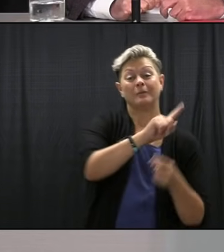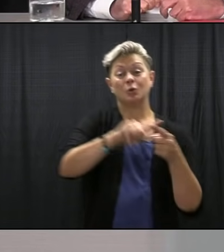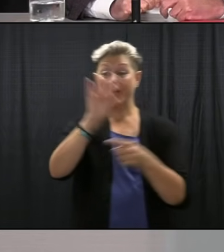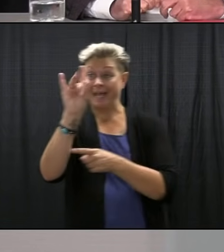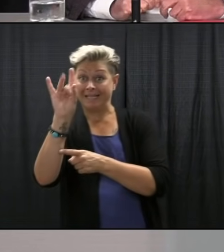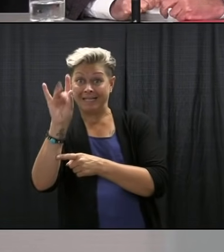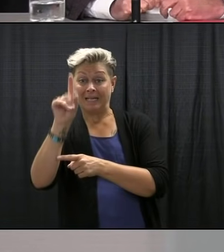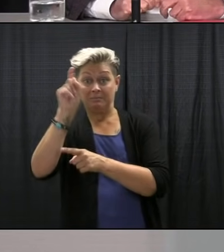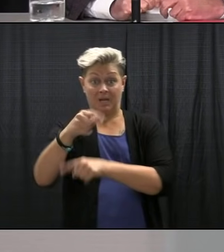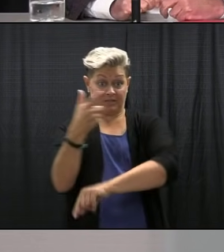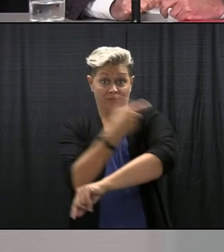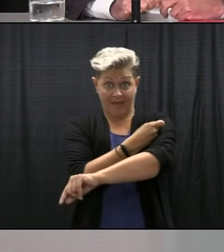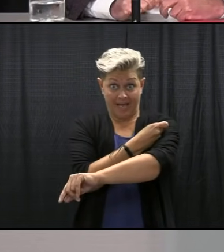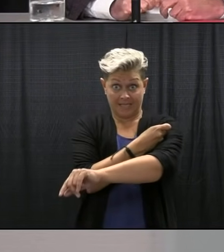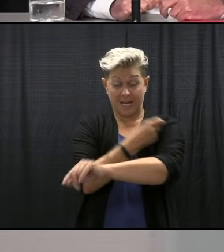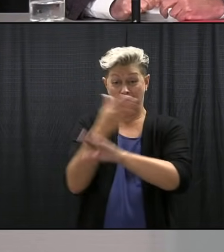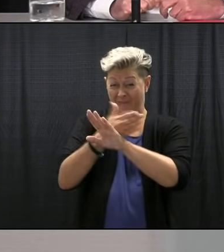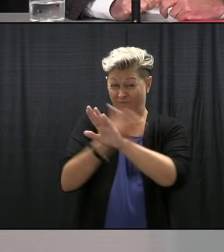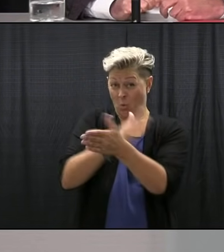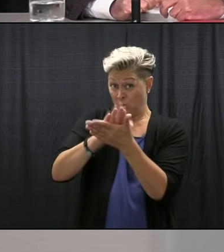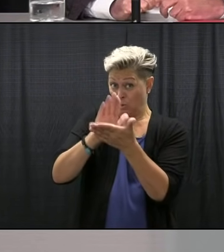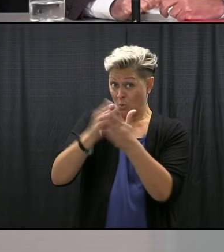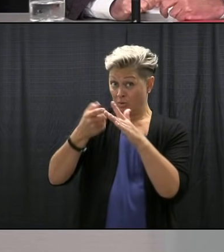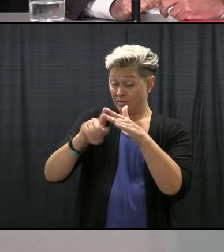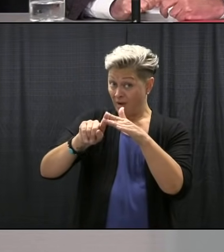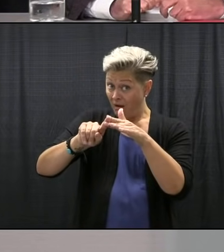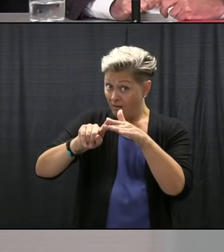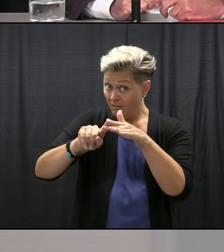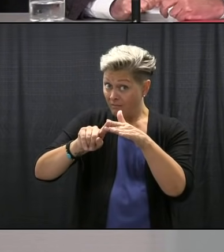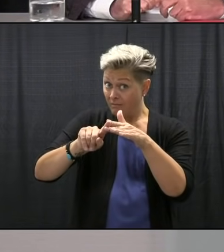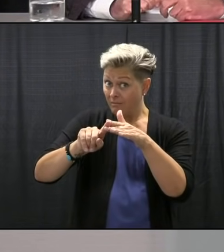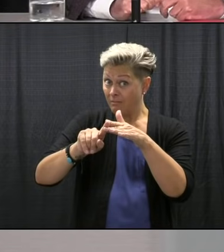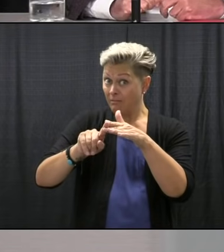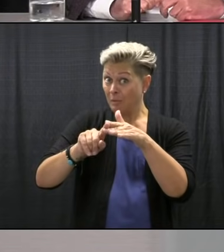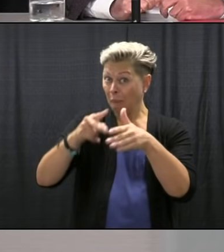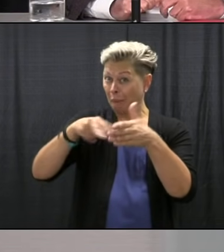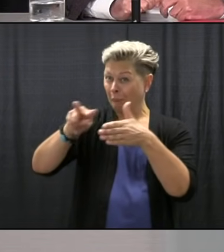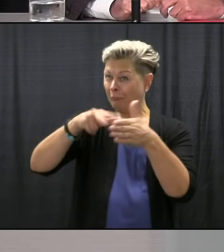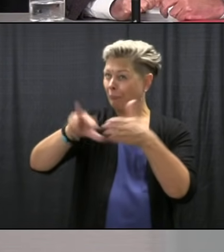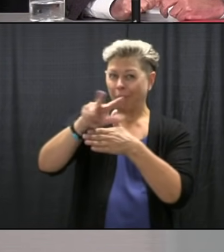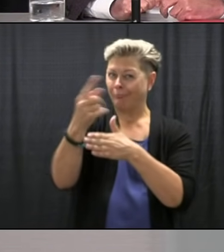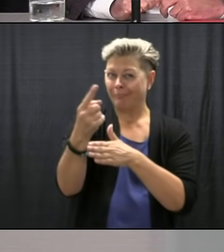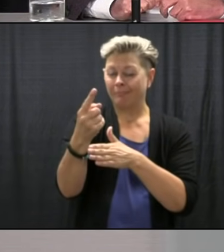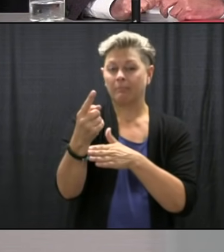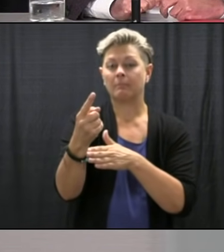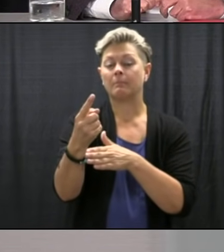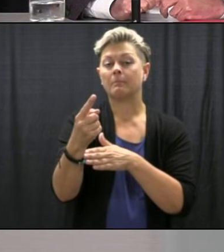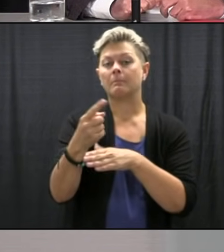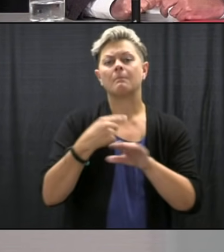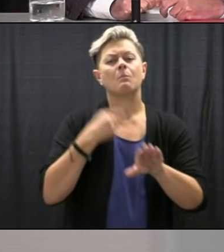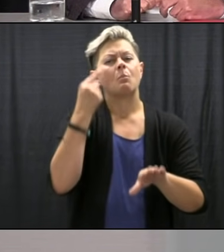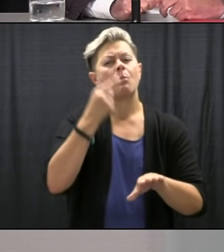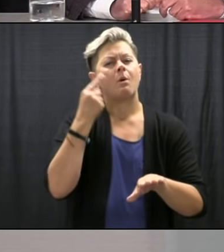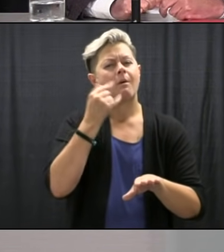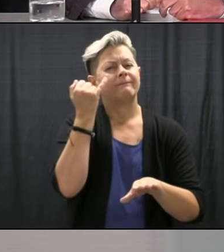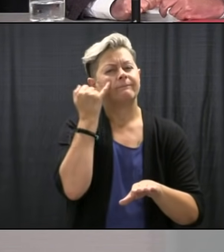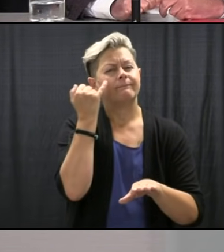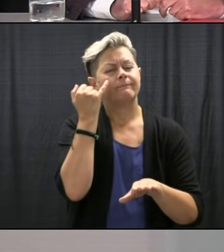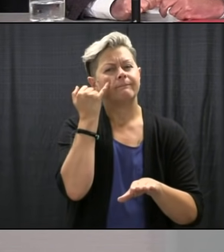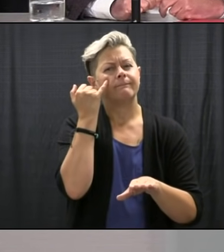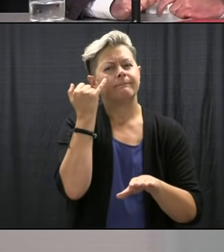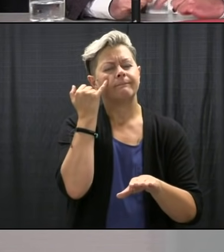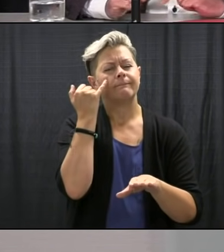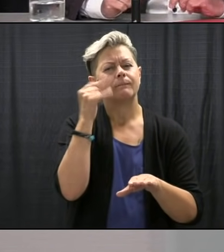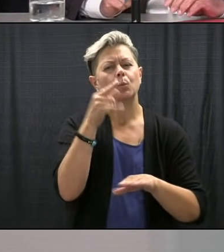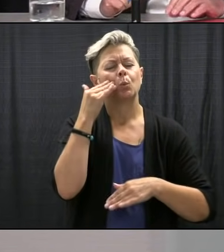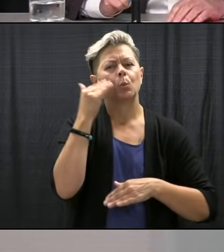vaccinated ahead of the beginning of school in a couple of weeks' time. Wondering if there are any numbers related to how many people